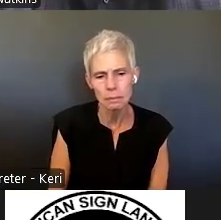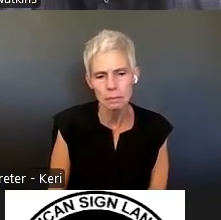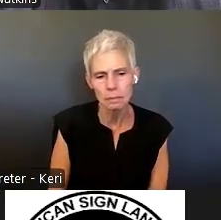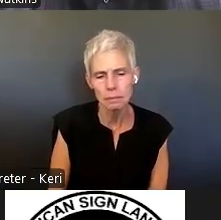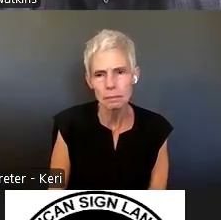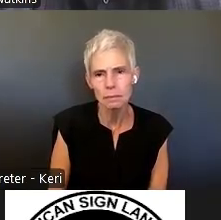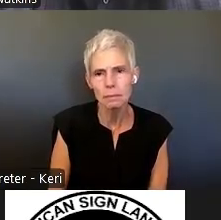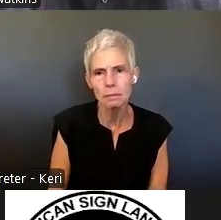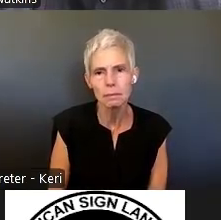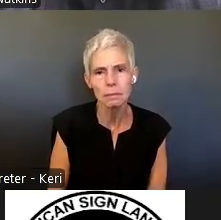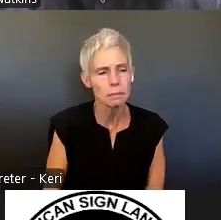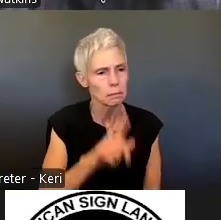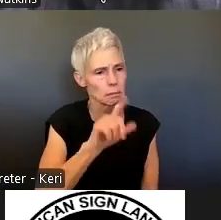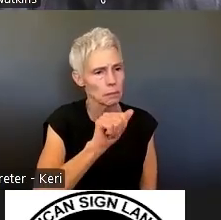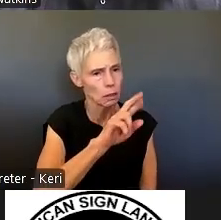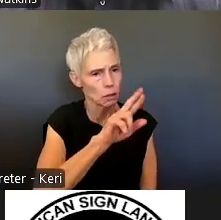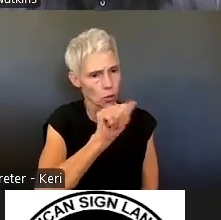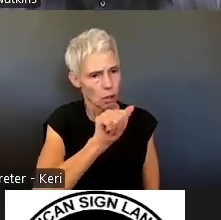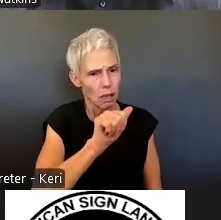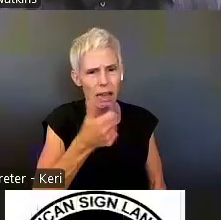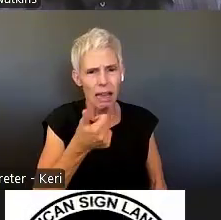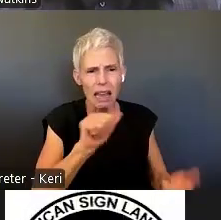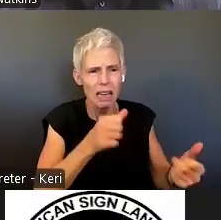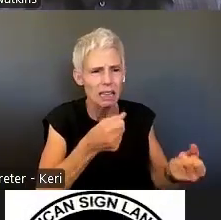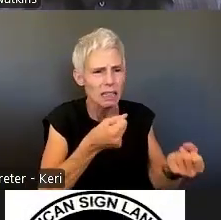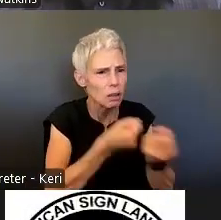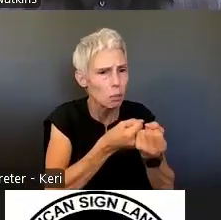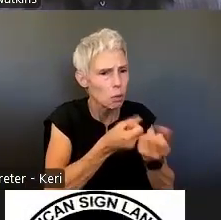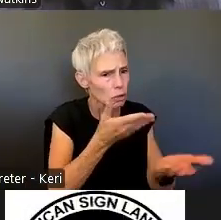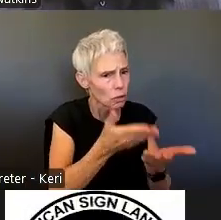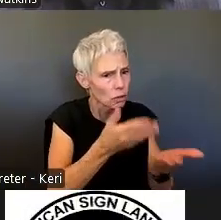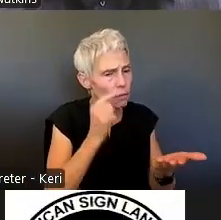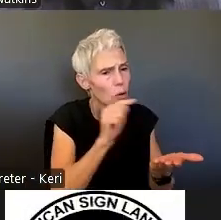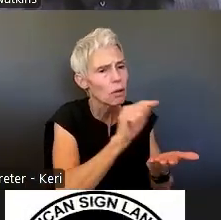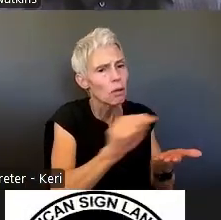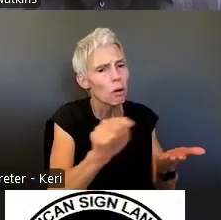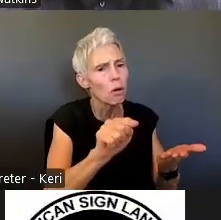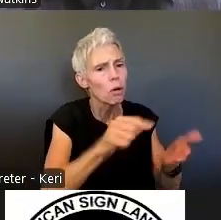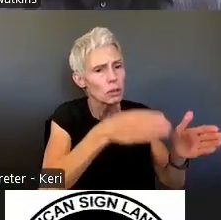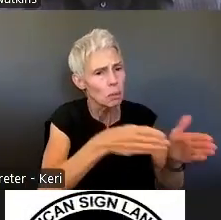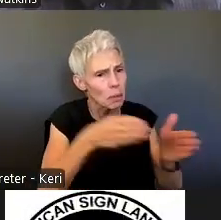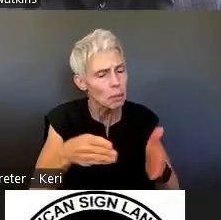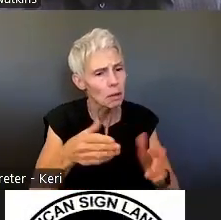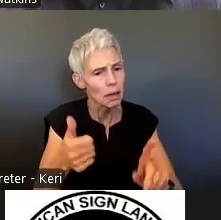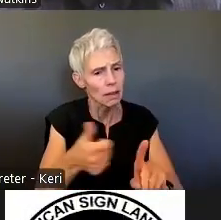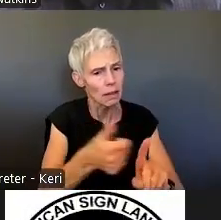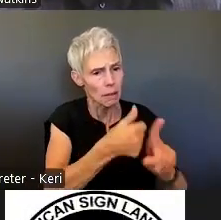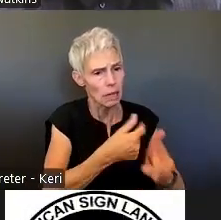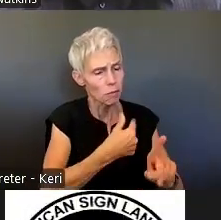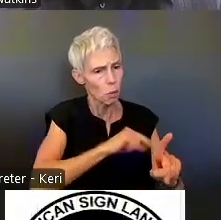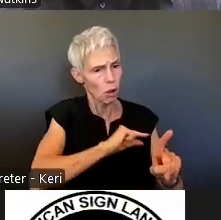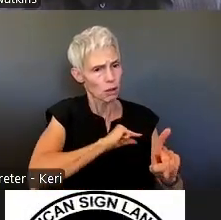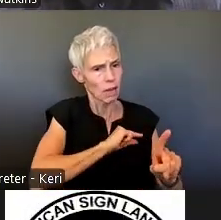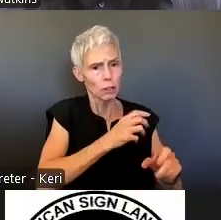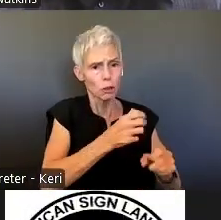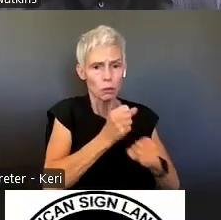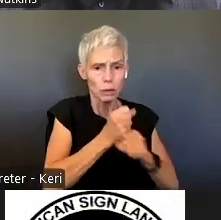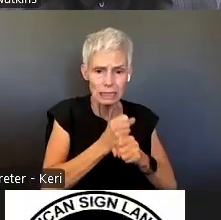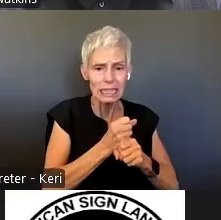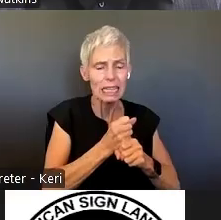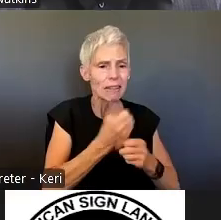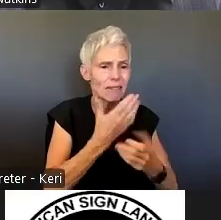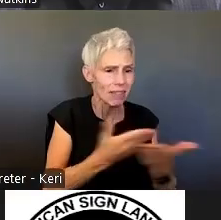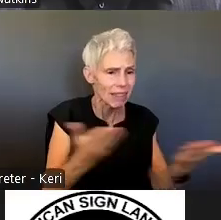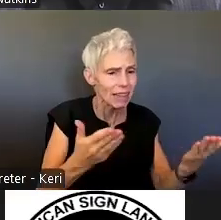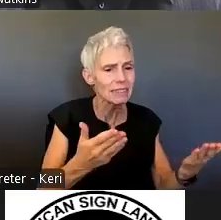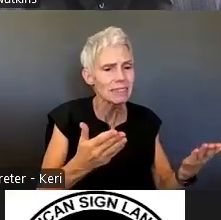This is Laura. Is there any support services for people who may qualify for household goods like laundry detergent, soap to